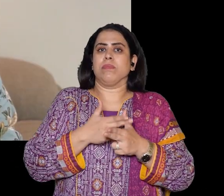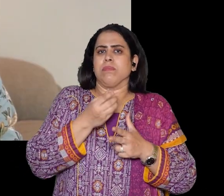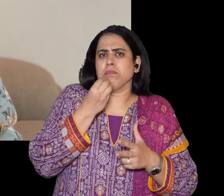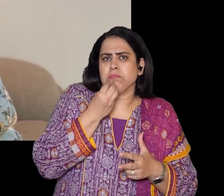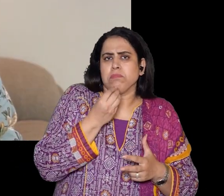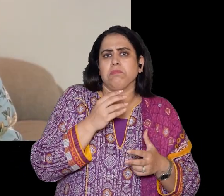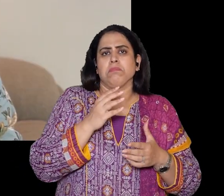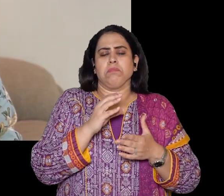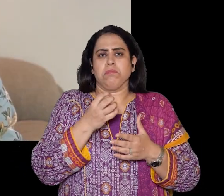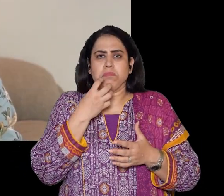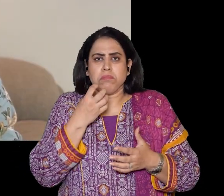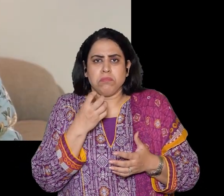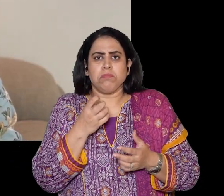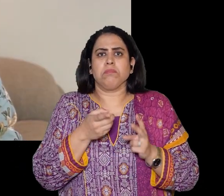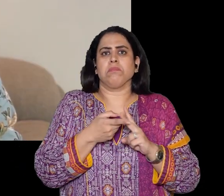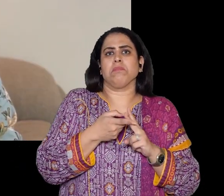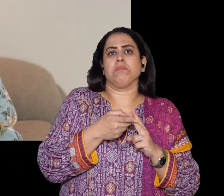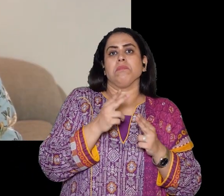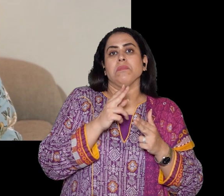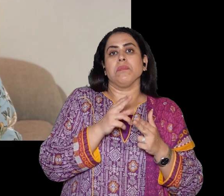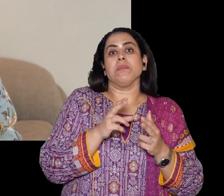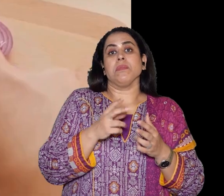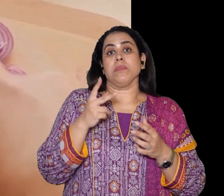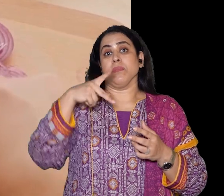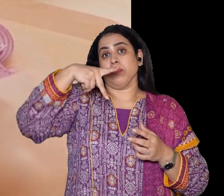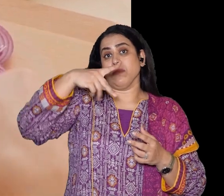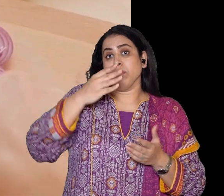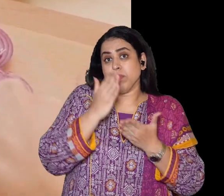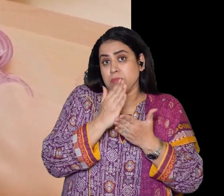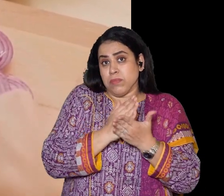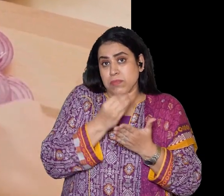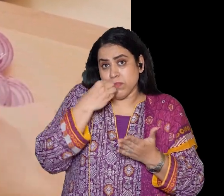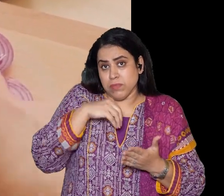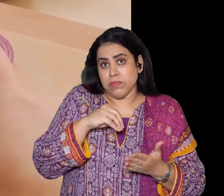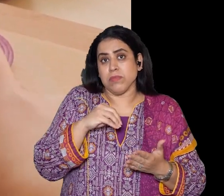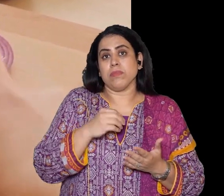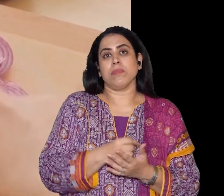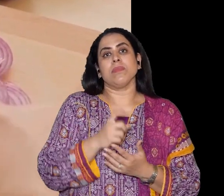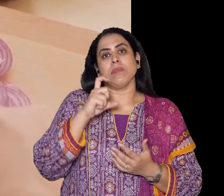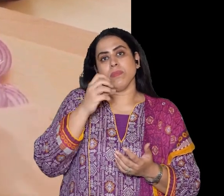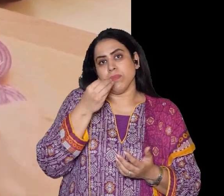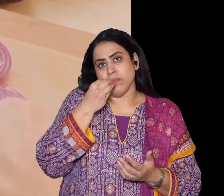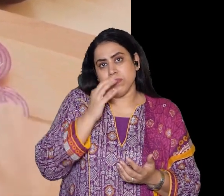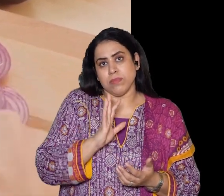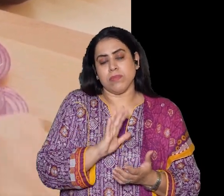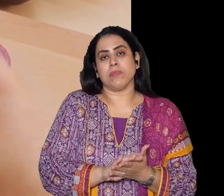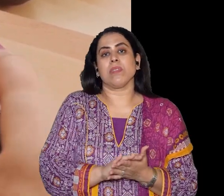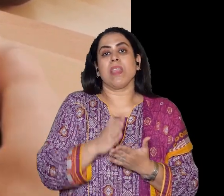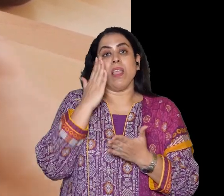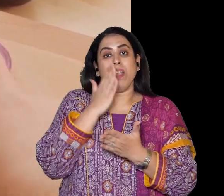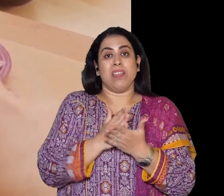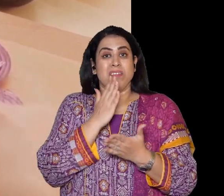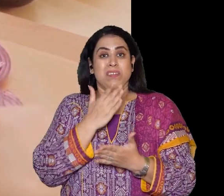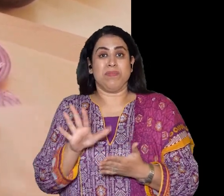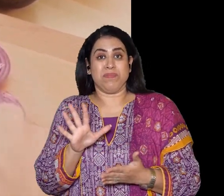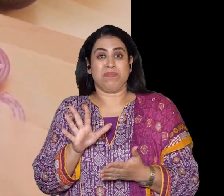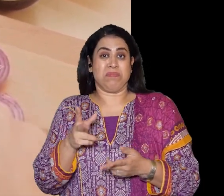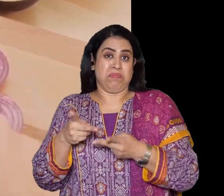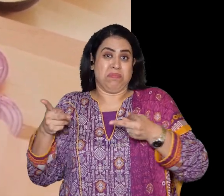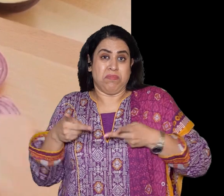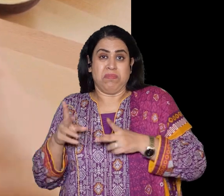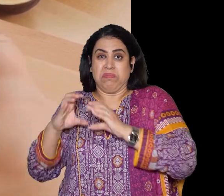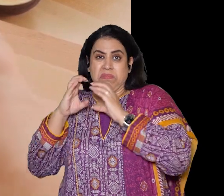We should be taking balanced form of fruits, vegetables, proteins, and less carbs. We also need to cut down the processed